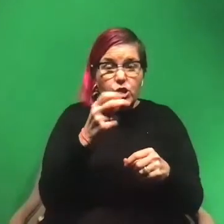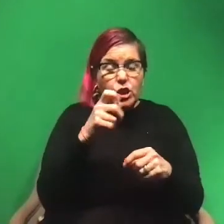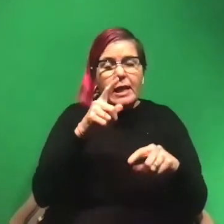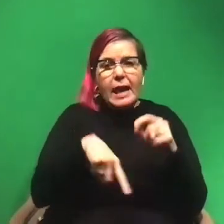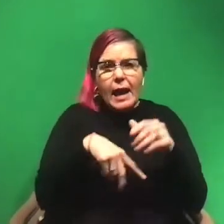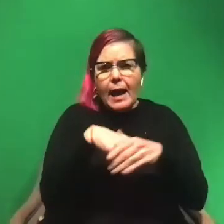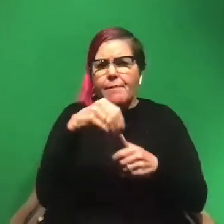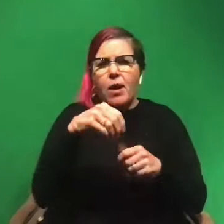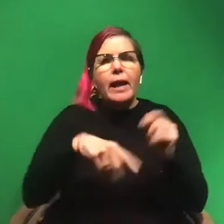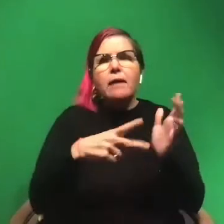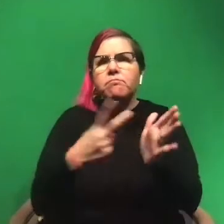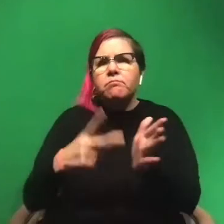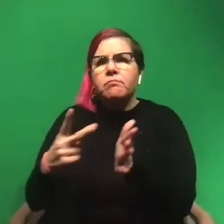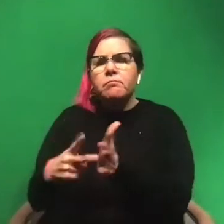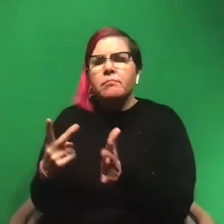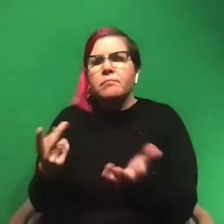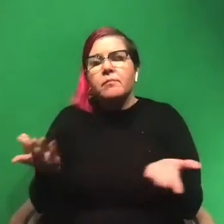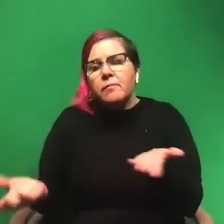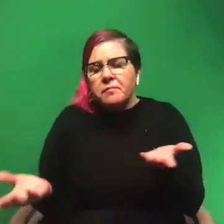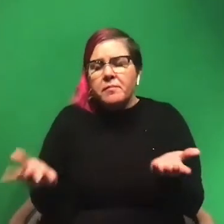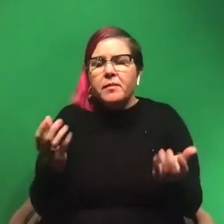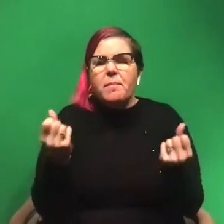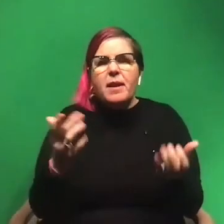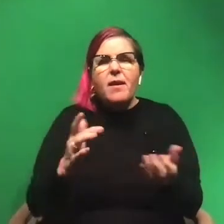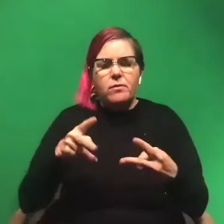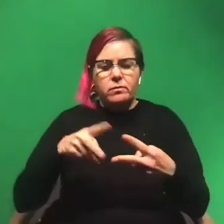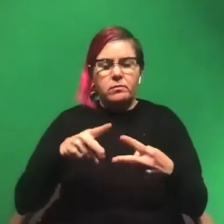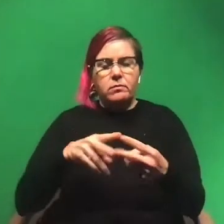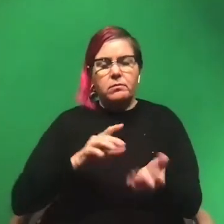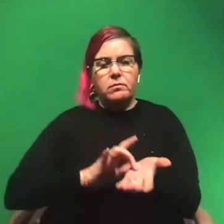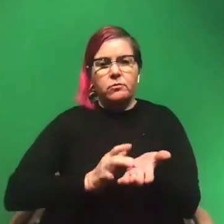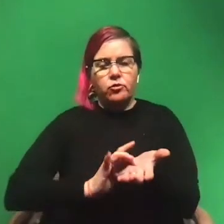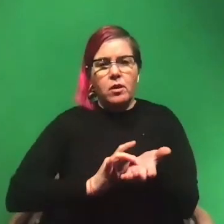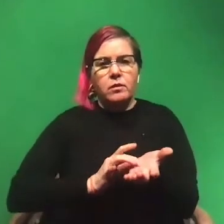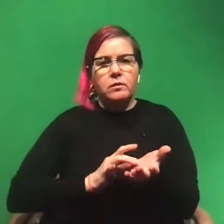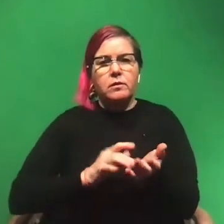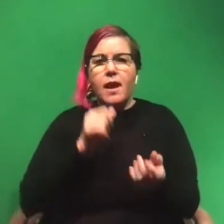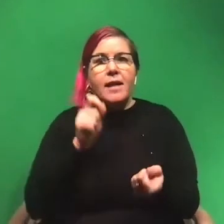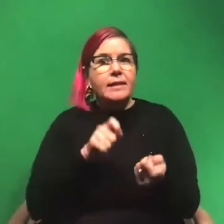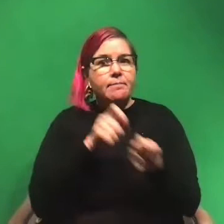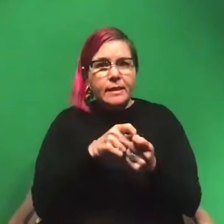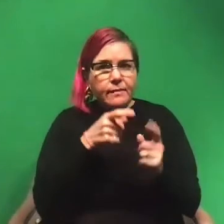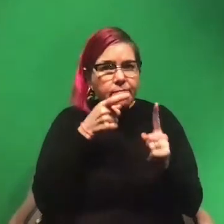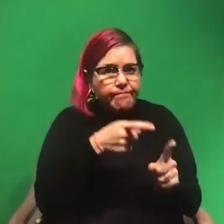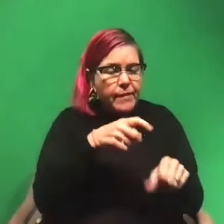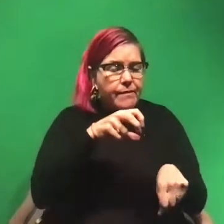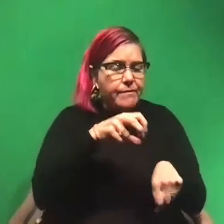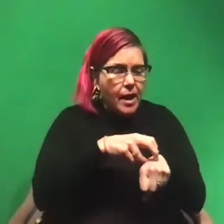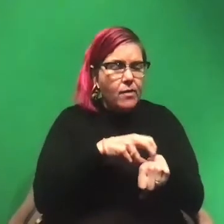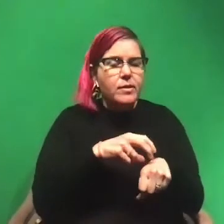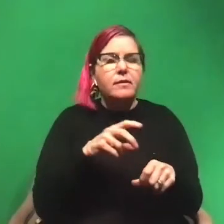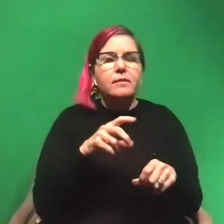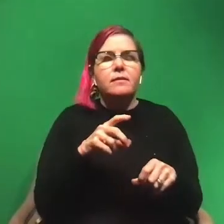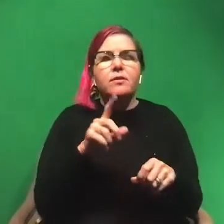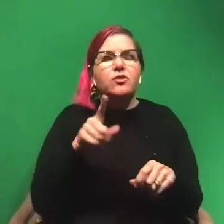So a lot of these viruses or a lot of these drugs are not specific to a specific virus, because what they're doing is modulating